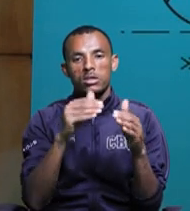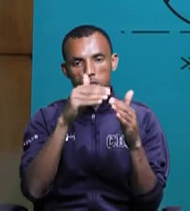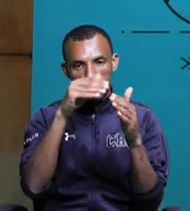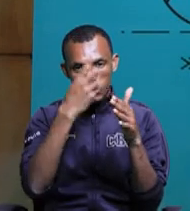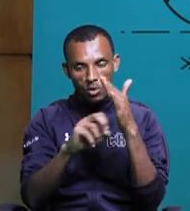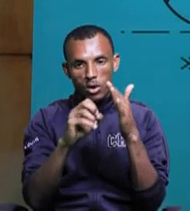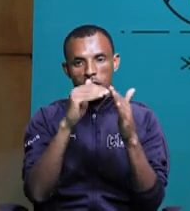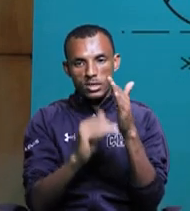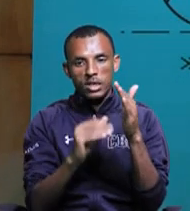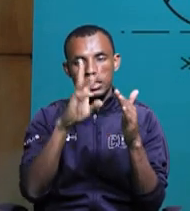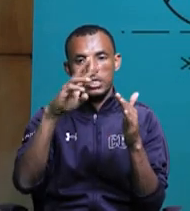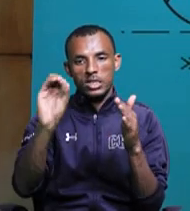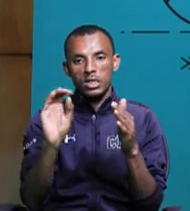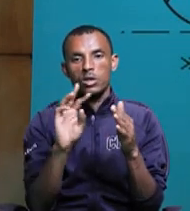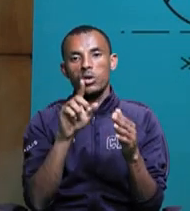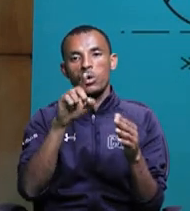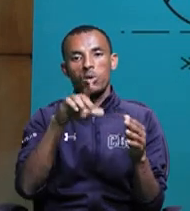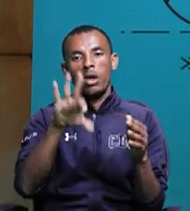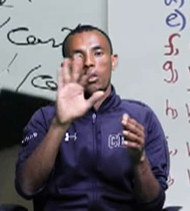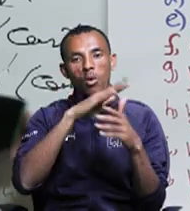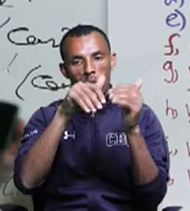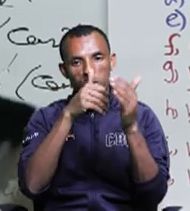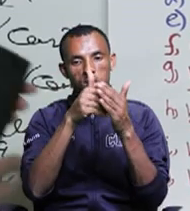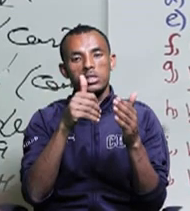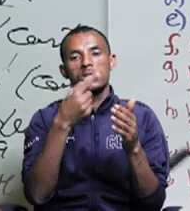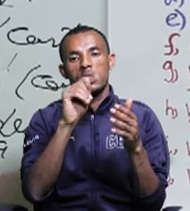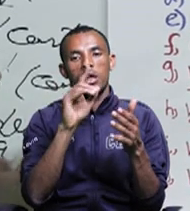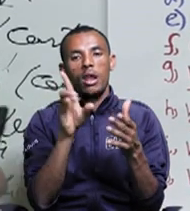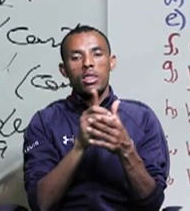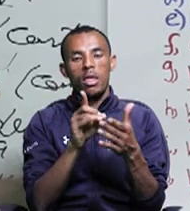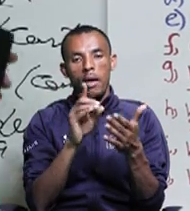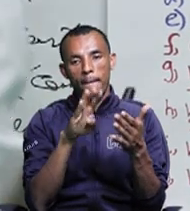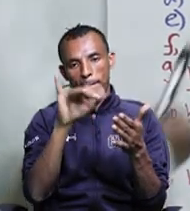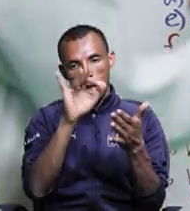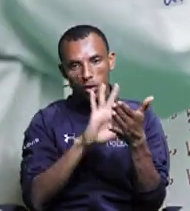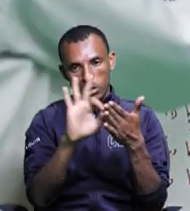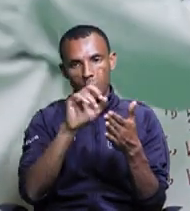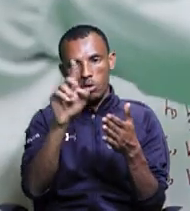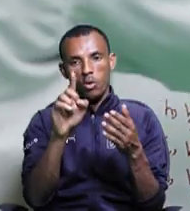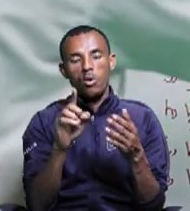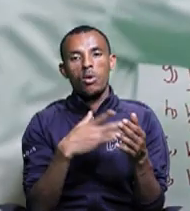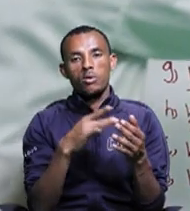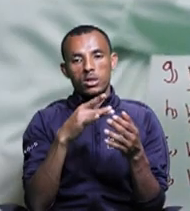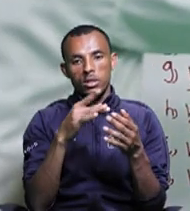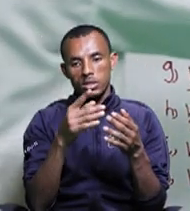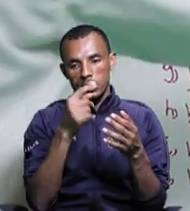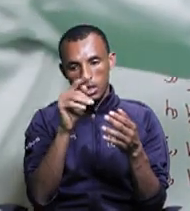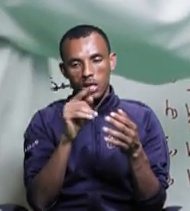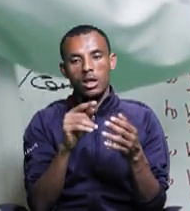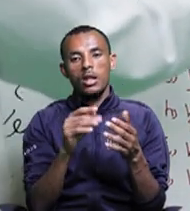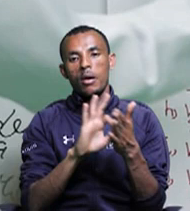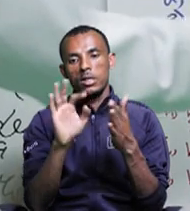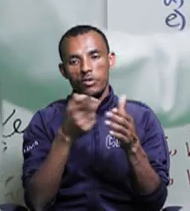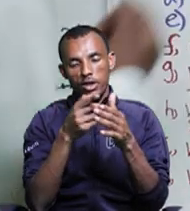You have to refer all the given data values here. So by counting, you will have a number. In the first row, there is no